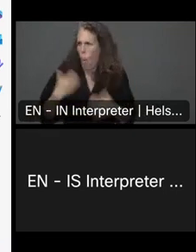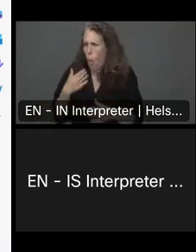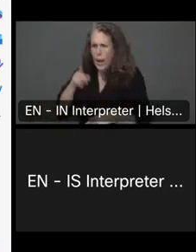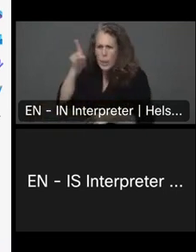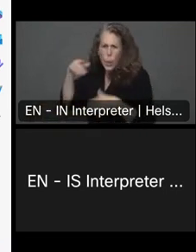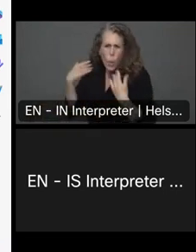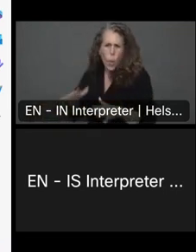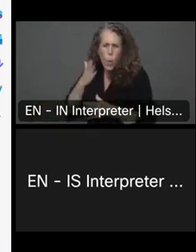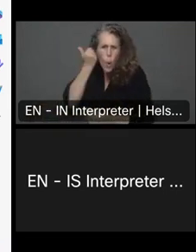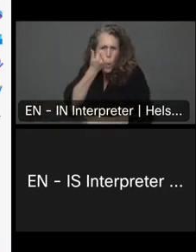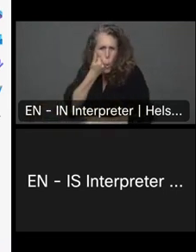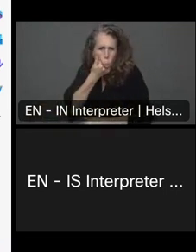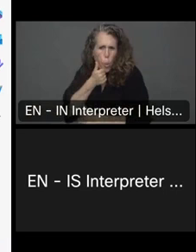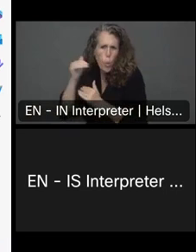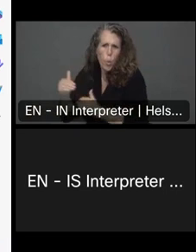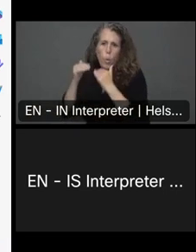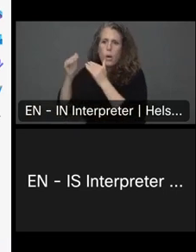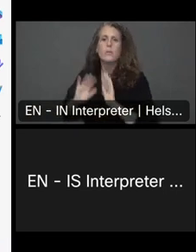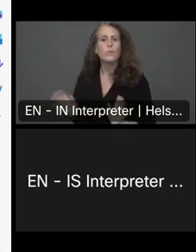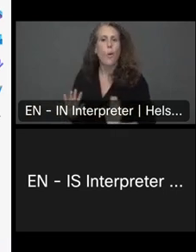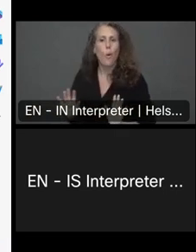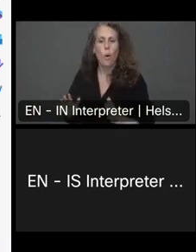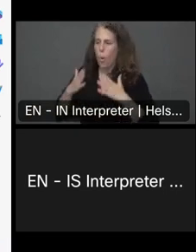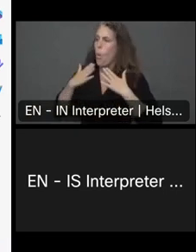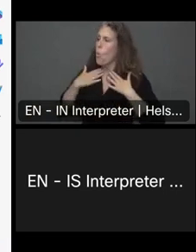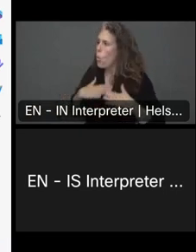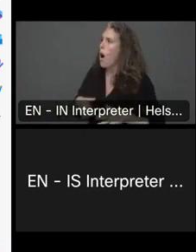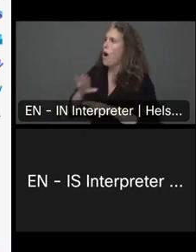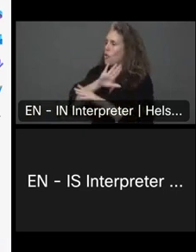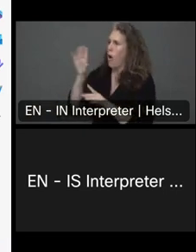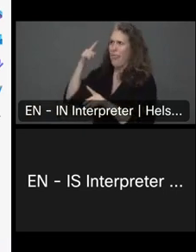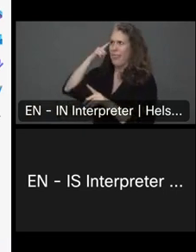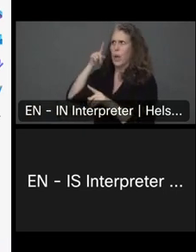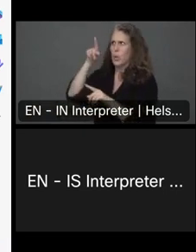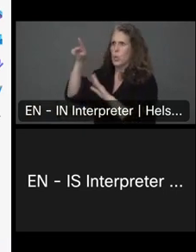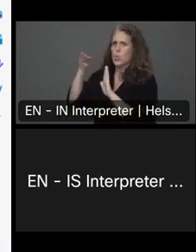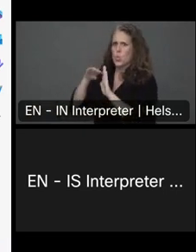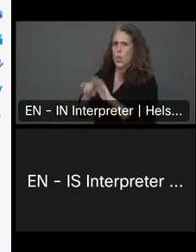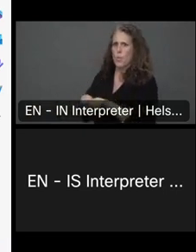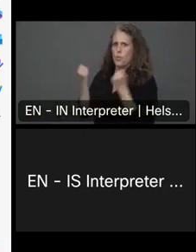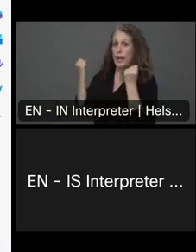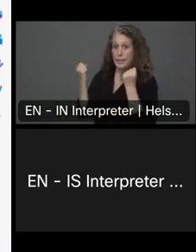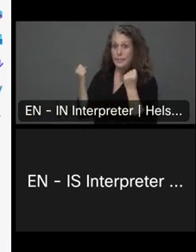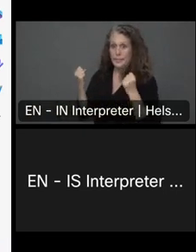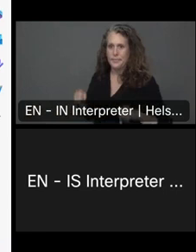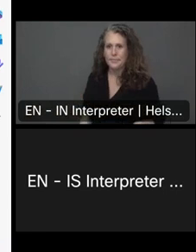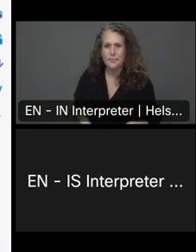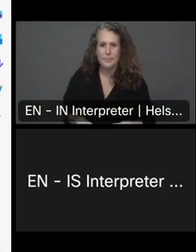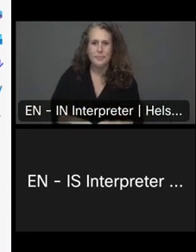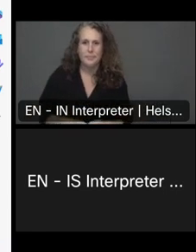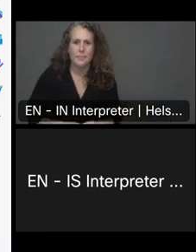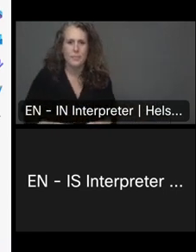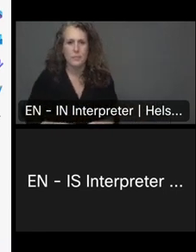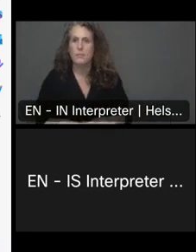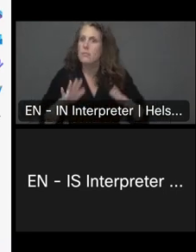noticed as not breaking the rules of polite discourse. And it's not an accident. This is something that a number of